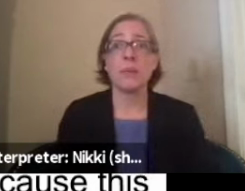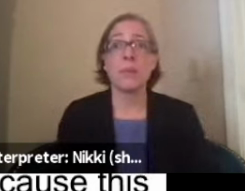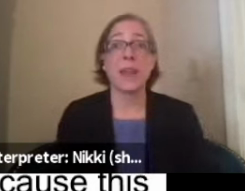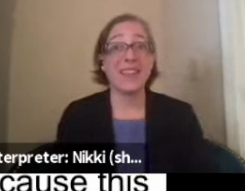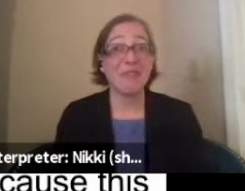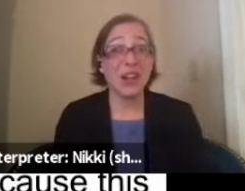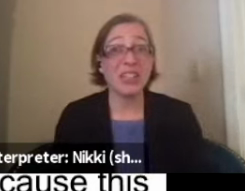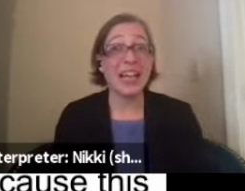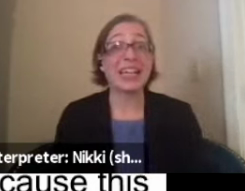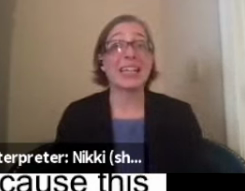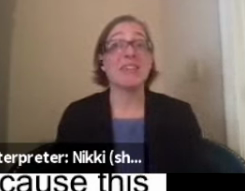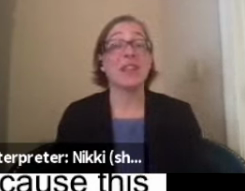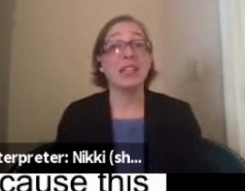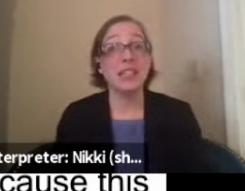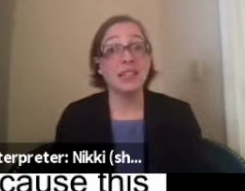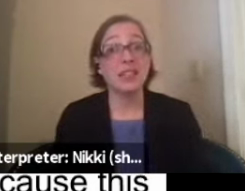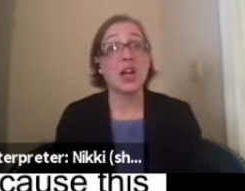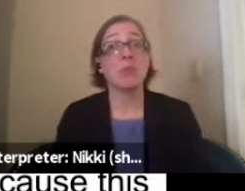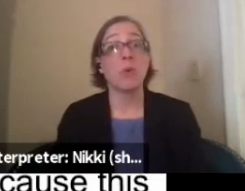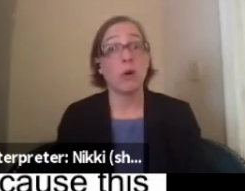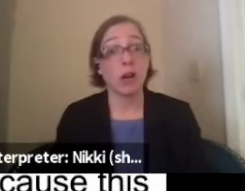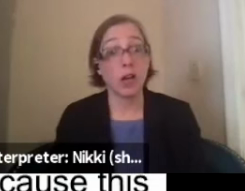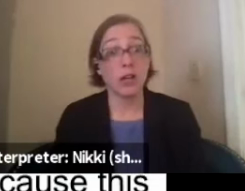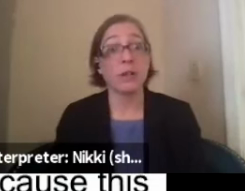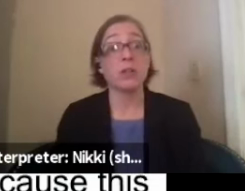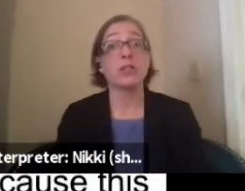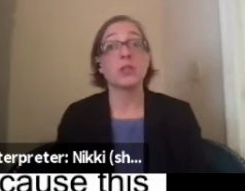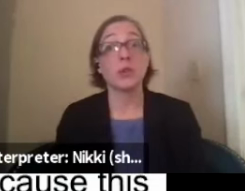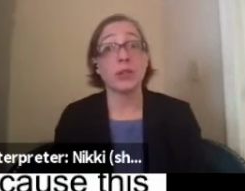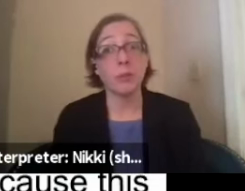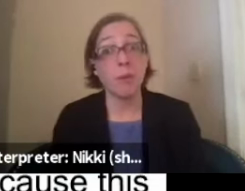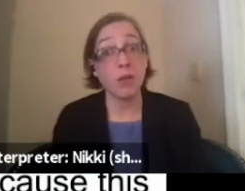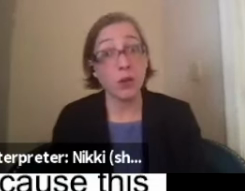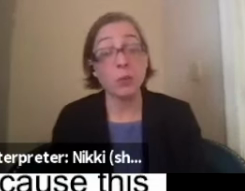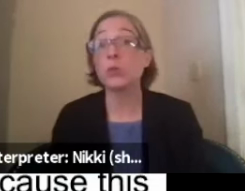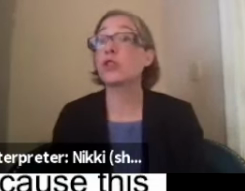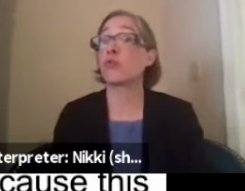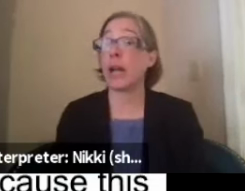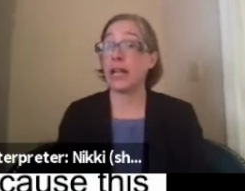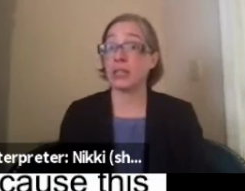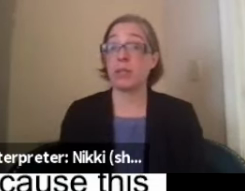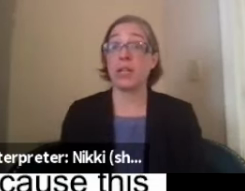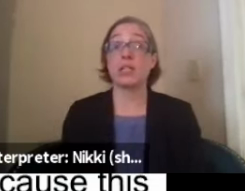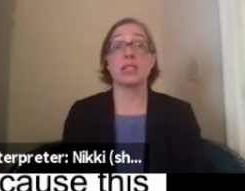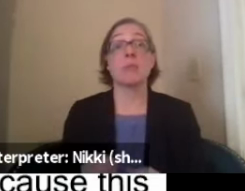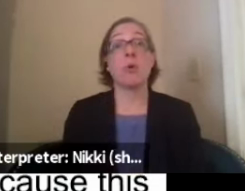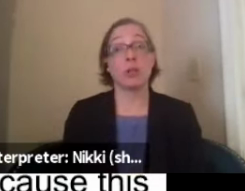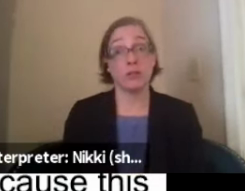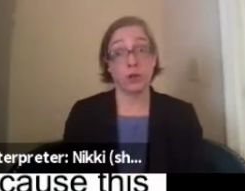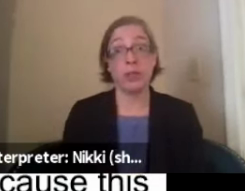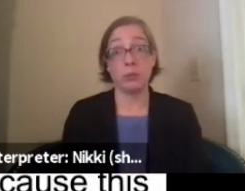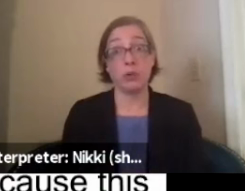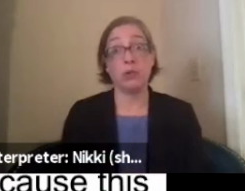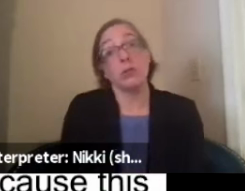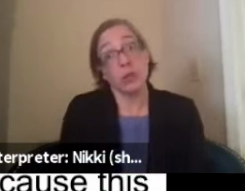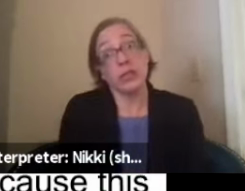doctor, and they felt like if they needed to talk more, they would do so with their mother, which was great because it's important